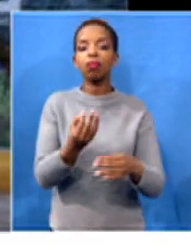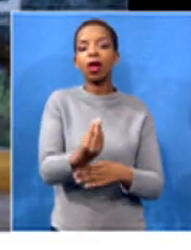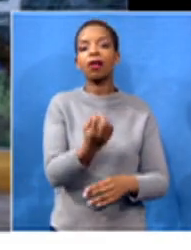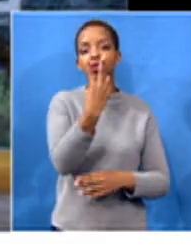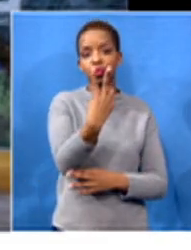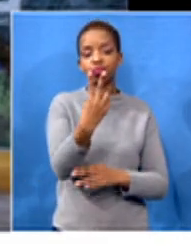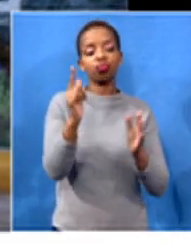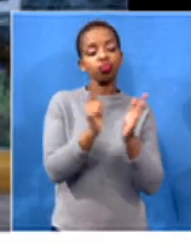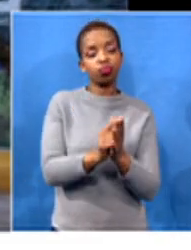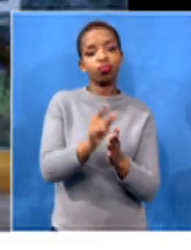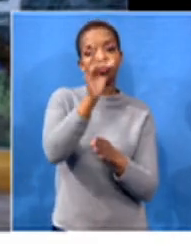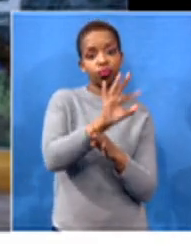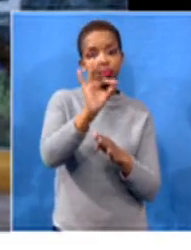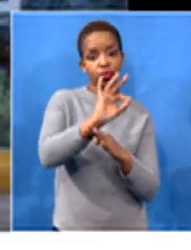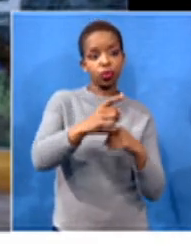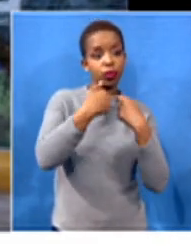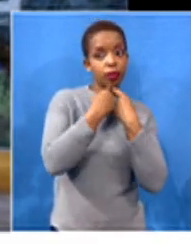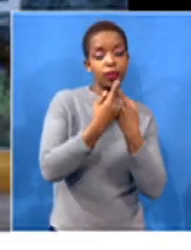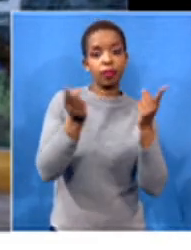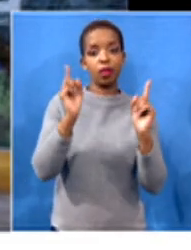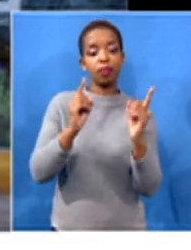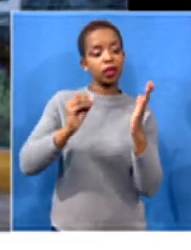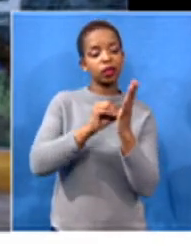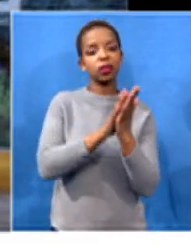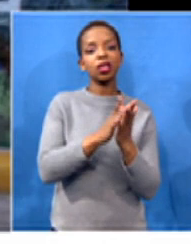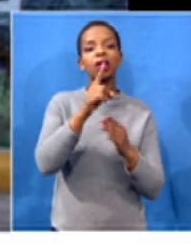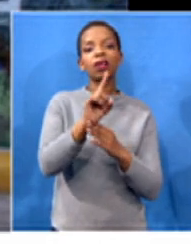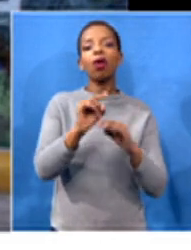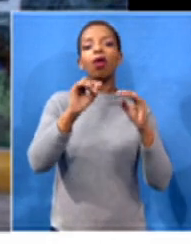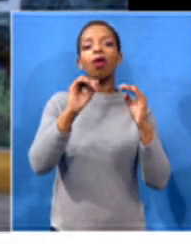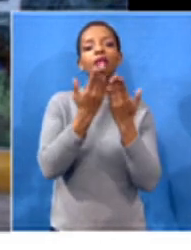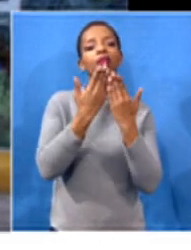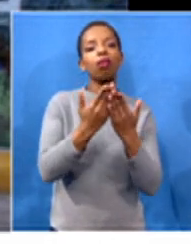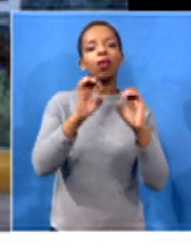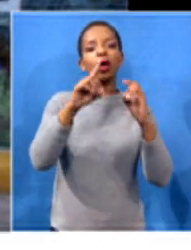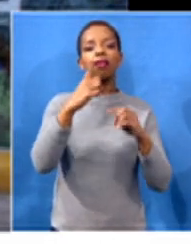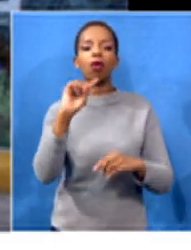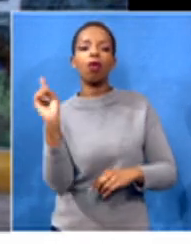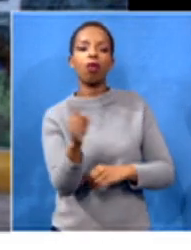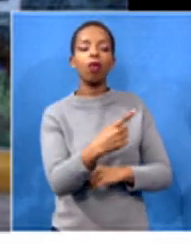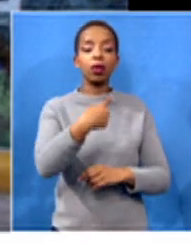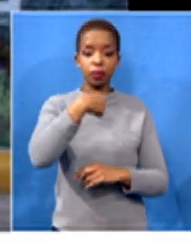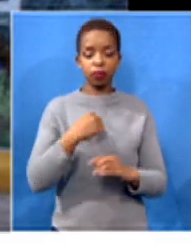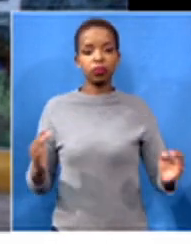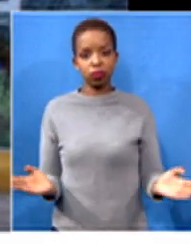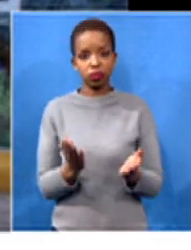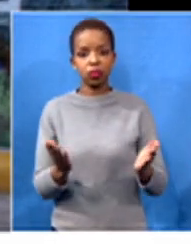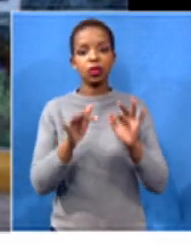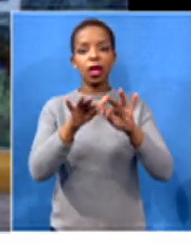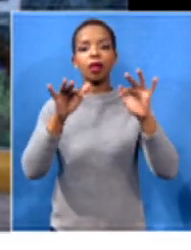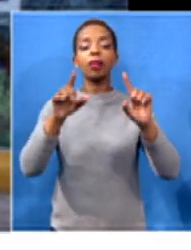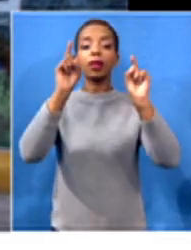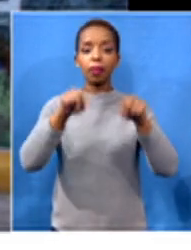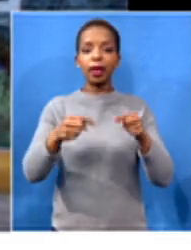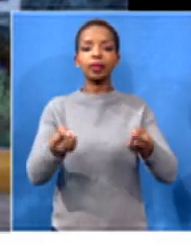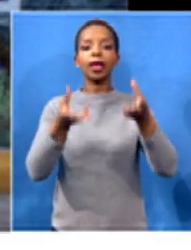out. One focuses on post-school education as well. So I would urge people to find those 2 papers on our website. If